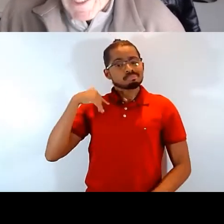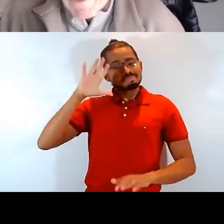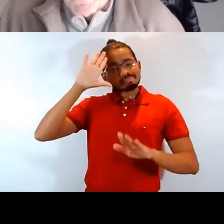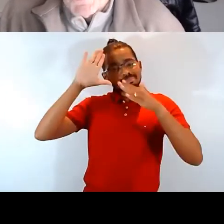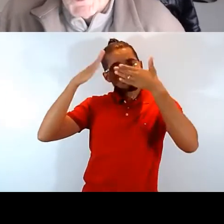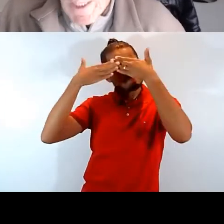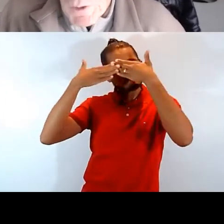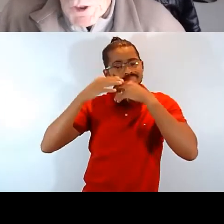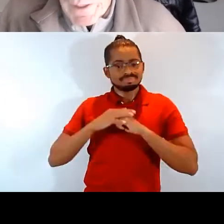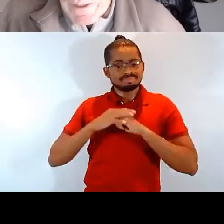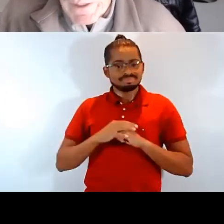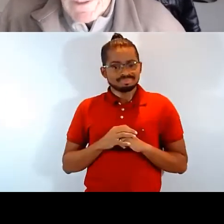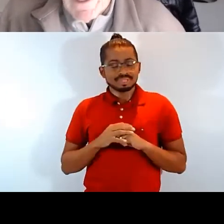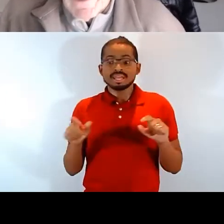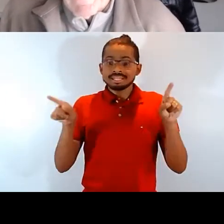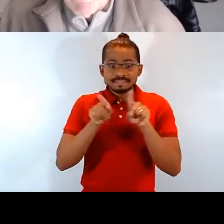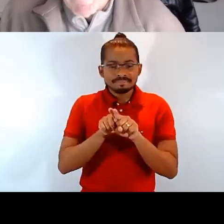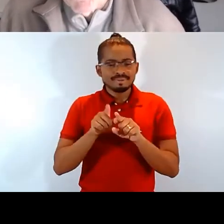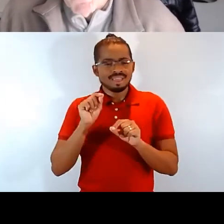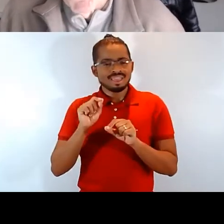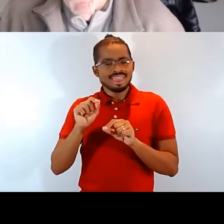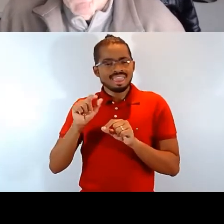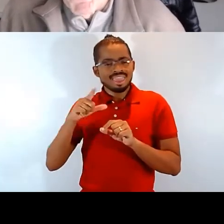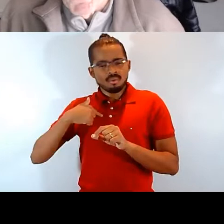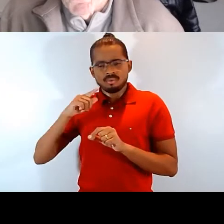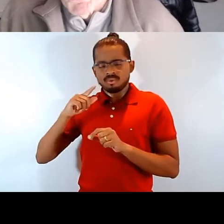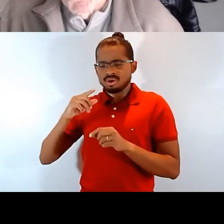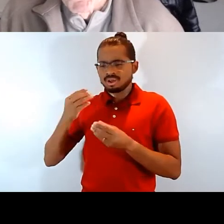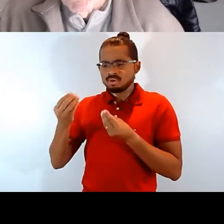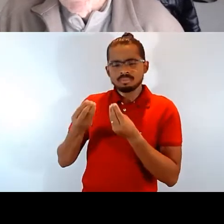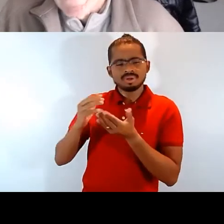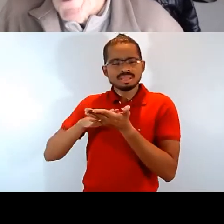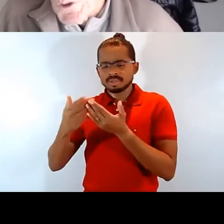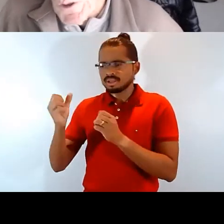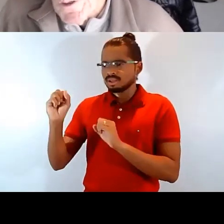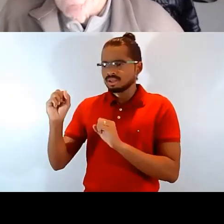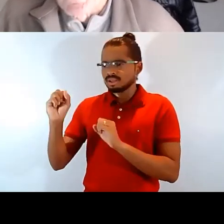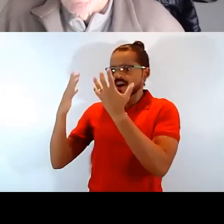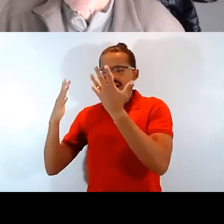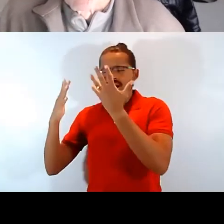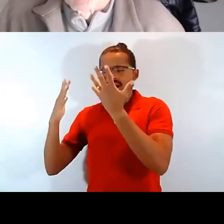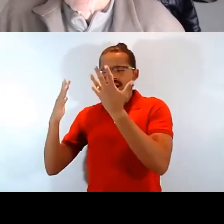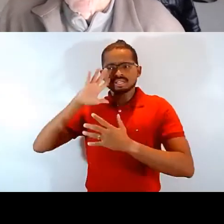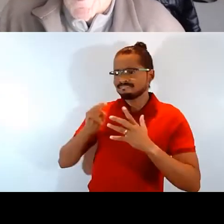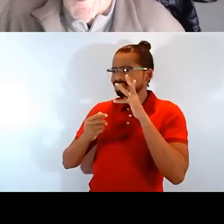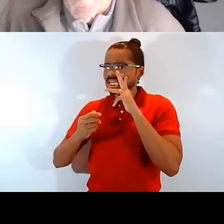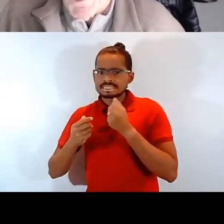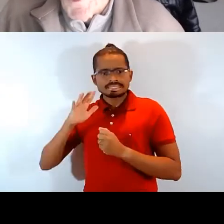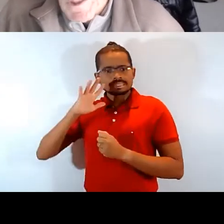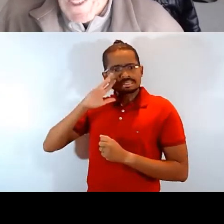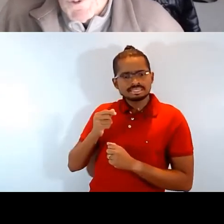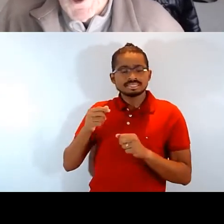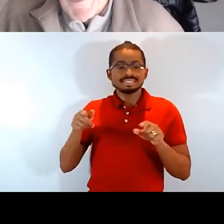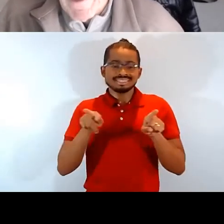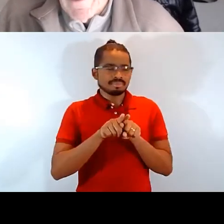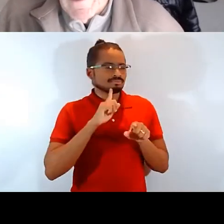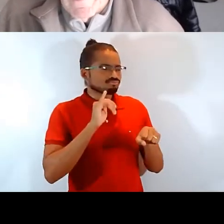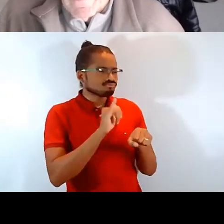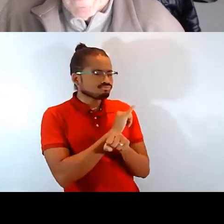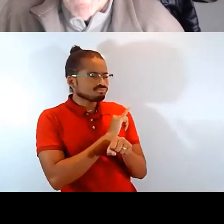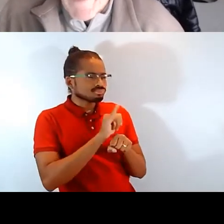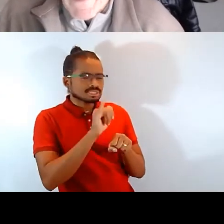tactics and strategies that are used to counter problems in one language